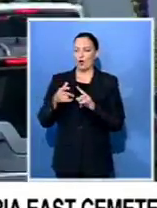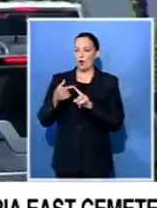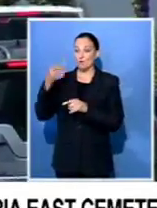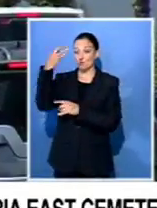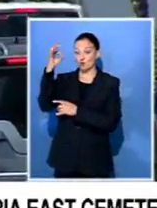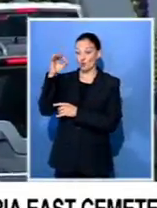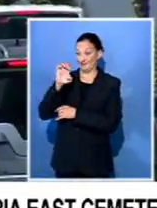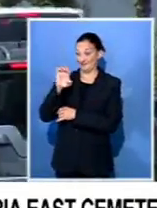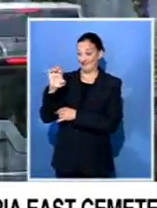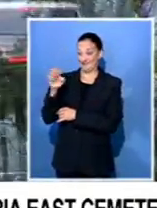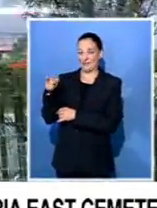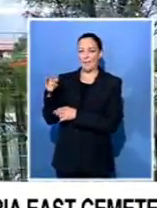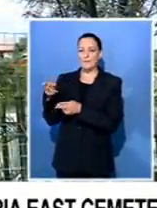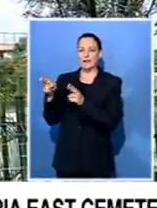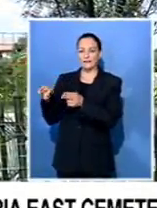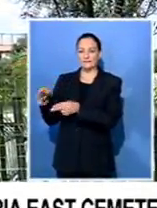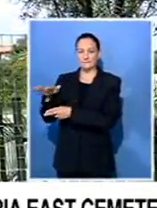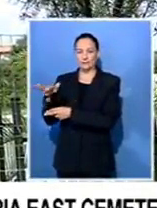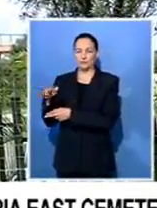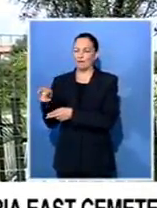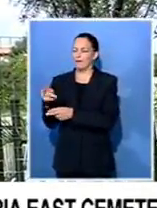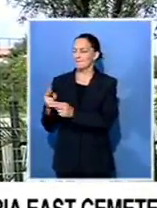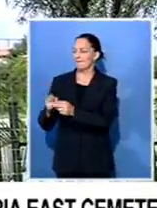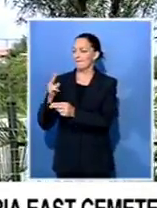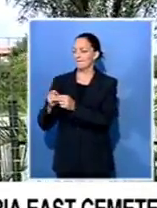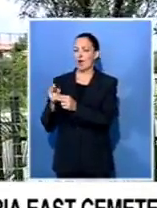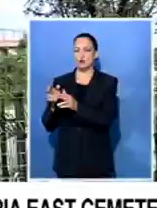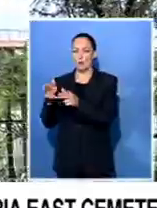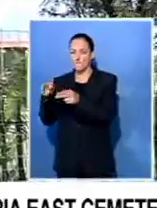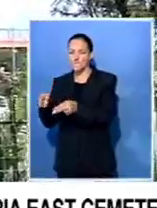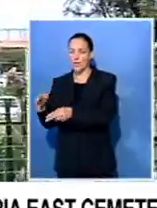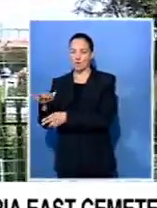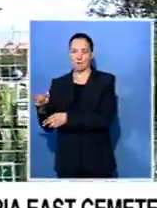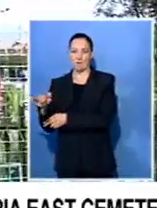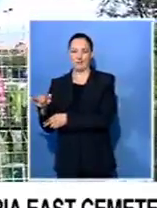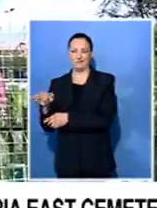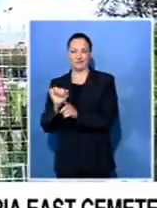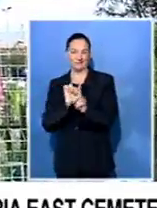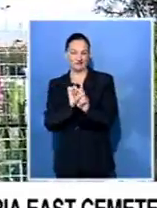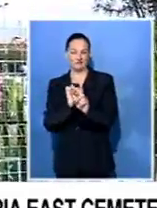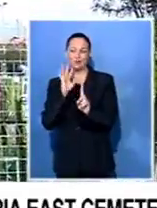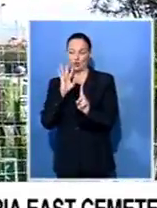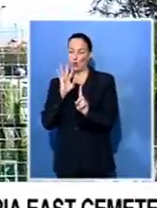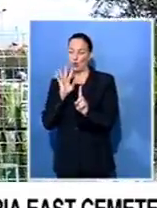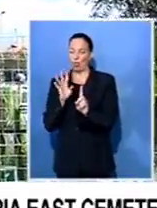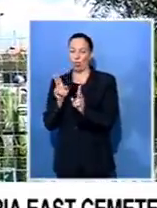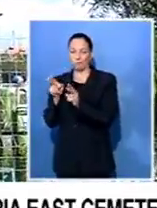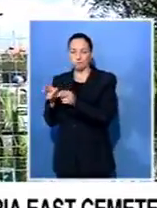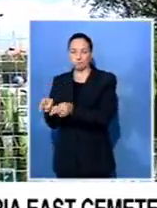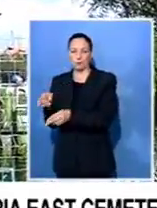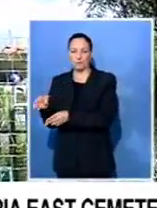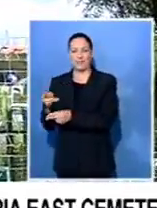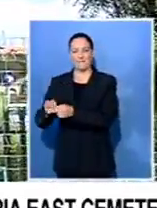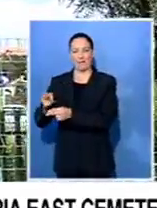cemetery is. And of course, that's the final burying place. That's the final place where Ntate Zola Skweyiya will be buried. Right now, let me just